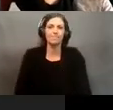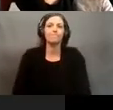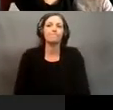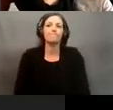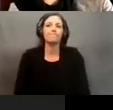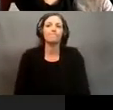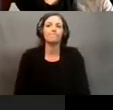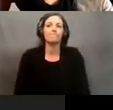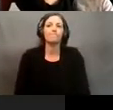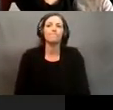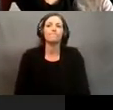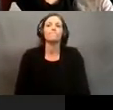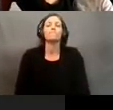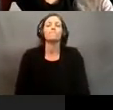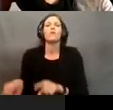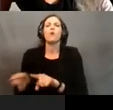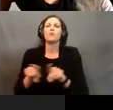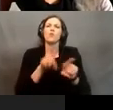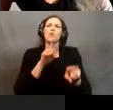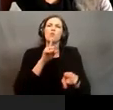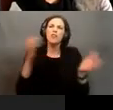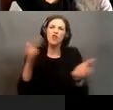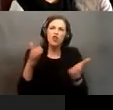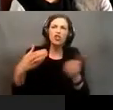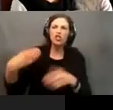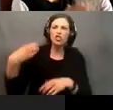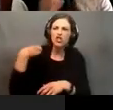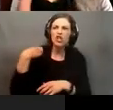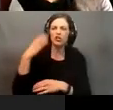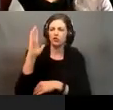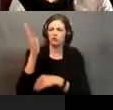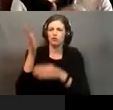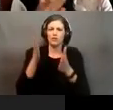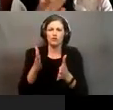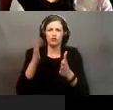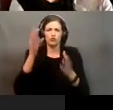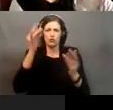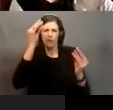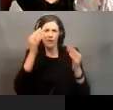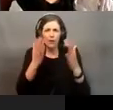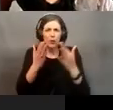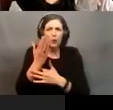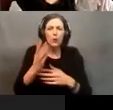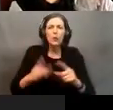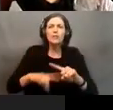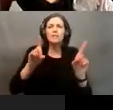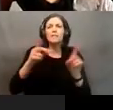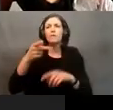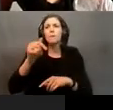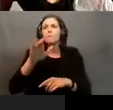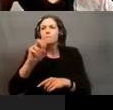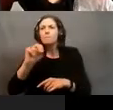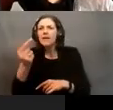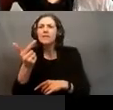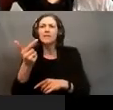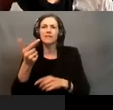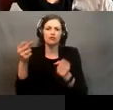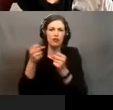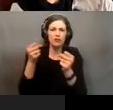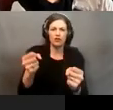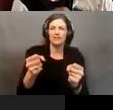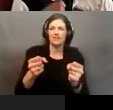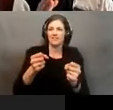we're really encouraging chairs and presenters to just think through like a different pacing and strategy and how they run these sessions. Because